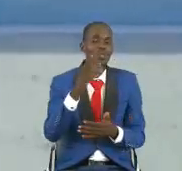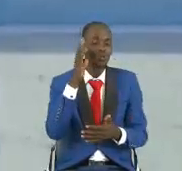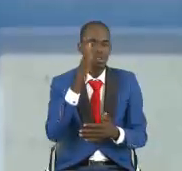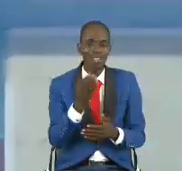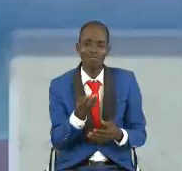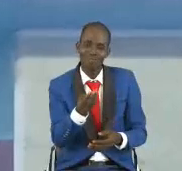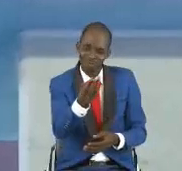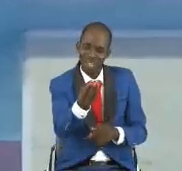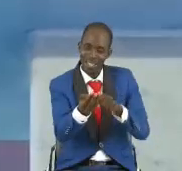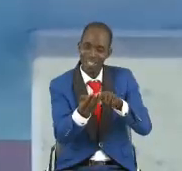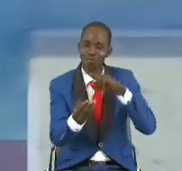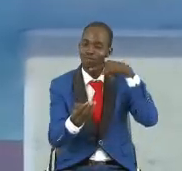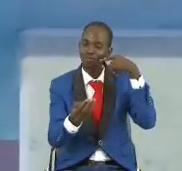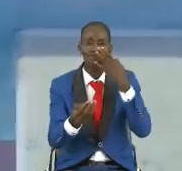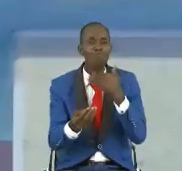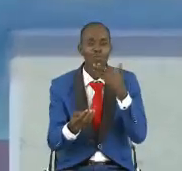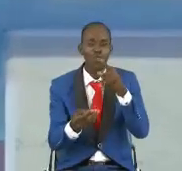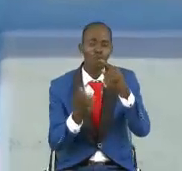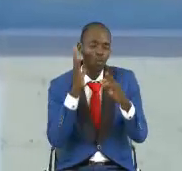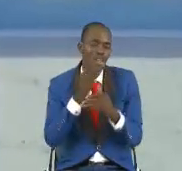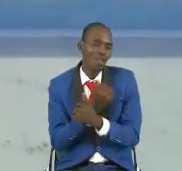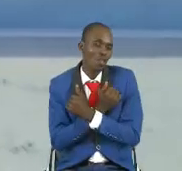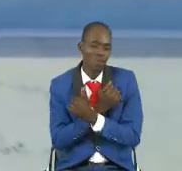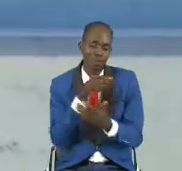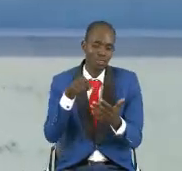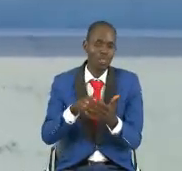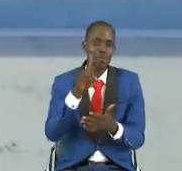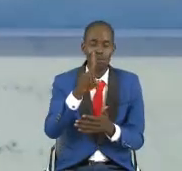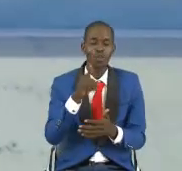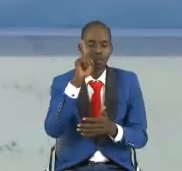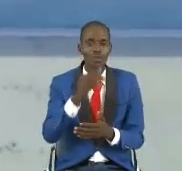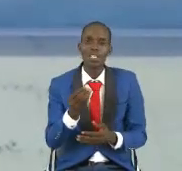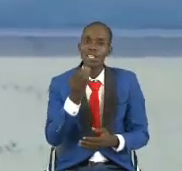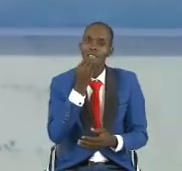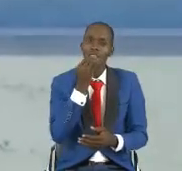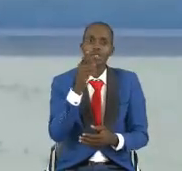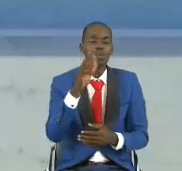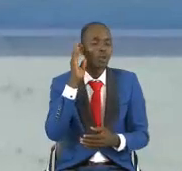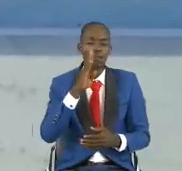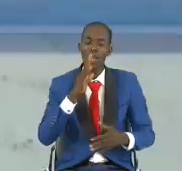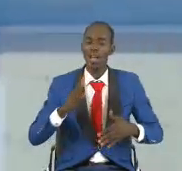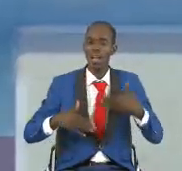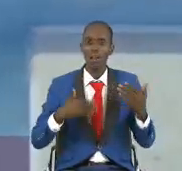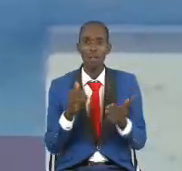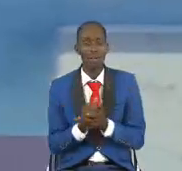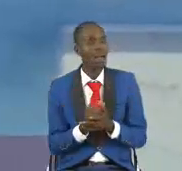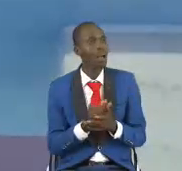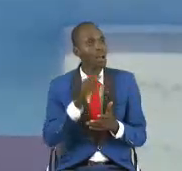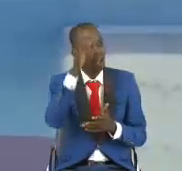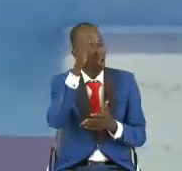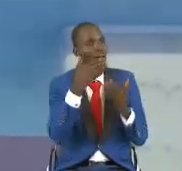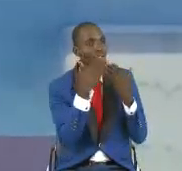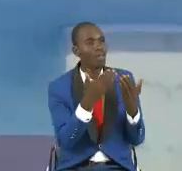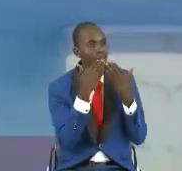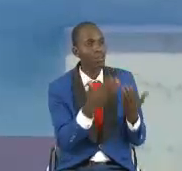will appreciate this one. This one, you'll be very, very happy. And then you'll say, thank you very much. The